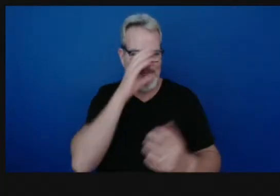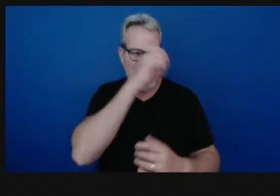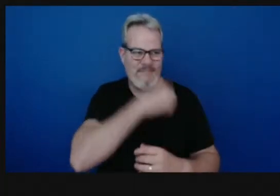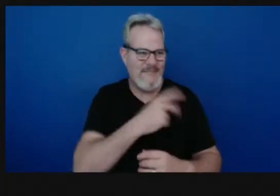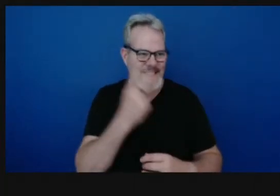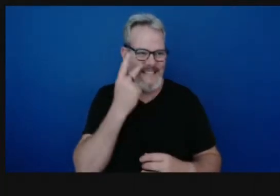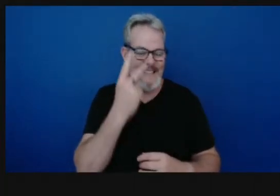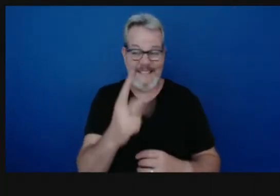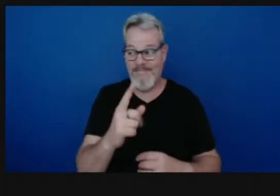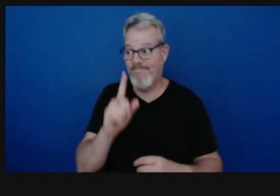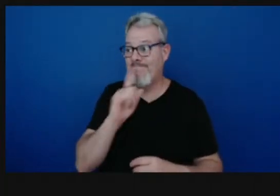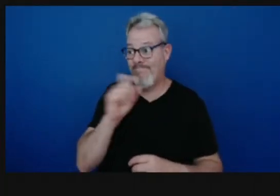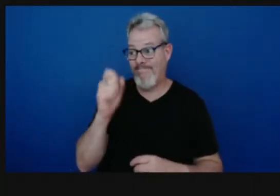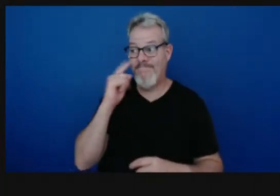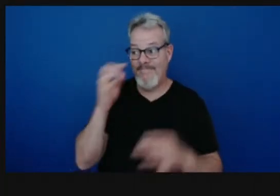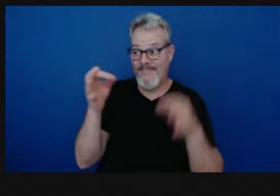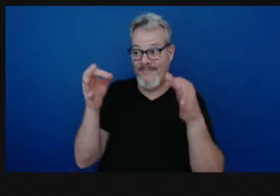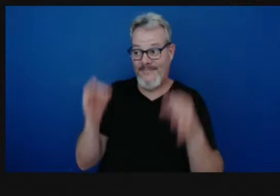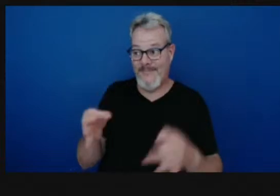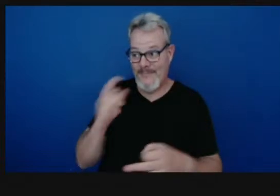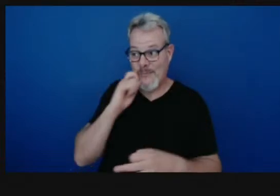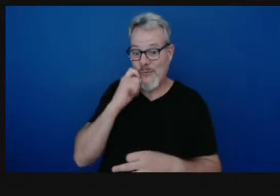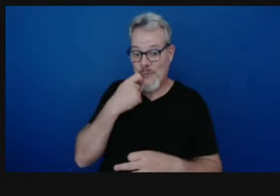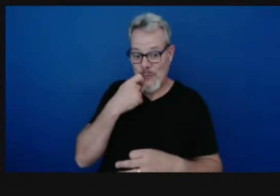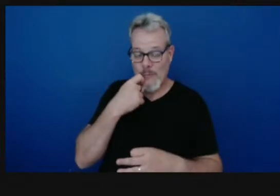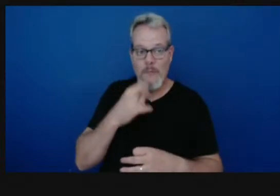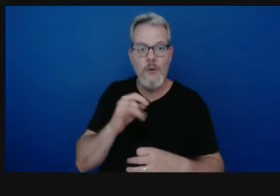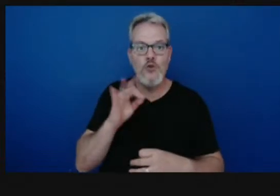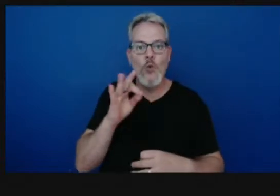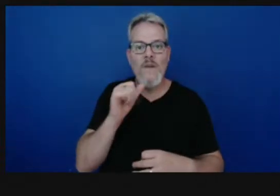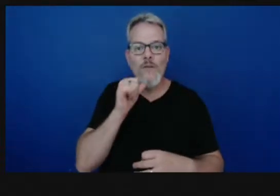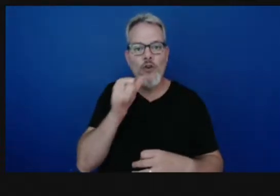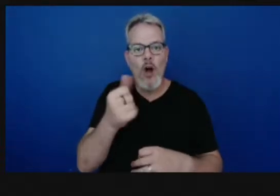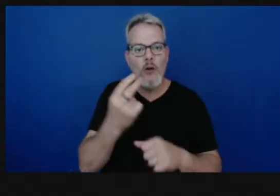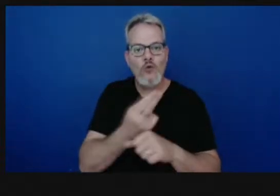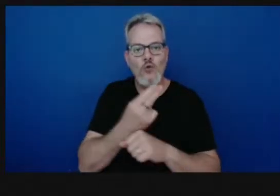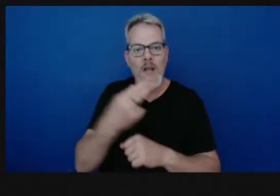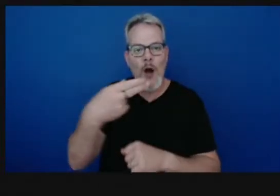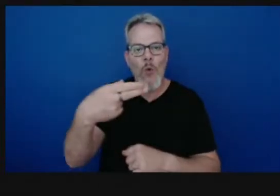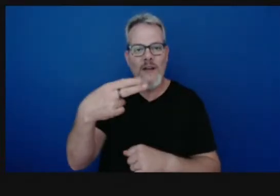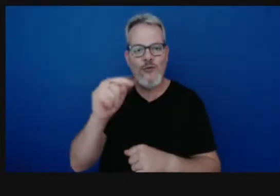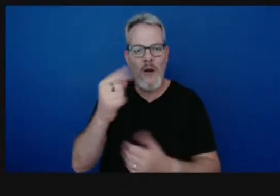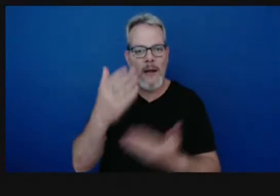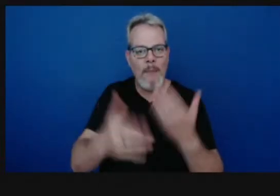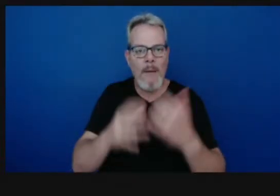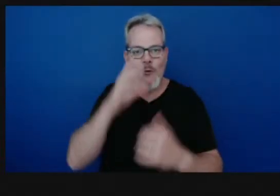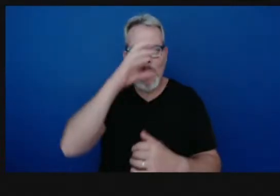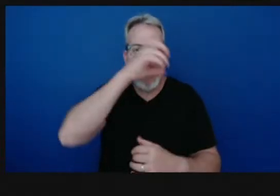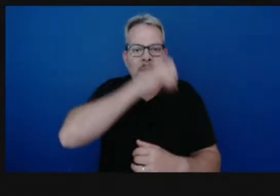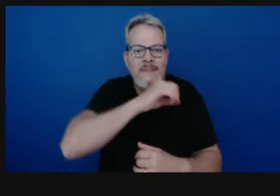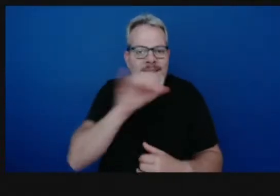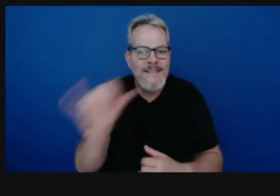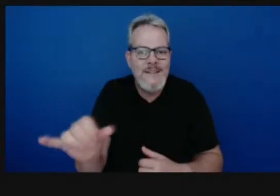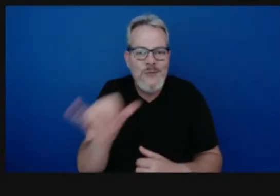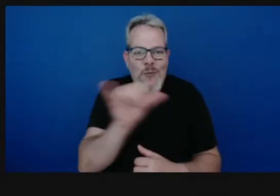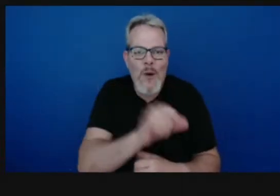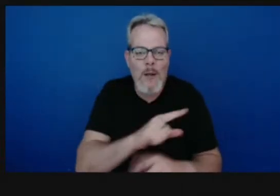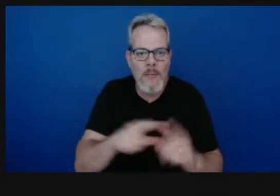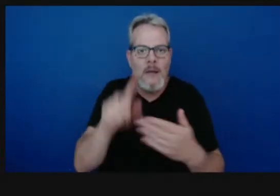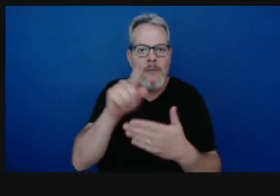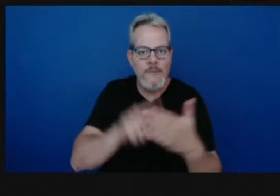Yeah, definitely. So yeah, if you're not on Hawaii Tracker, you probably missed it as well. So come check us out.